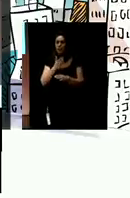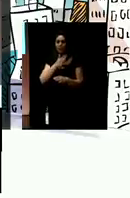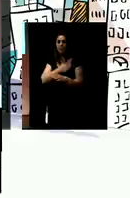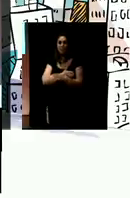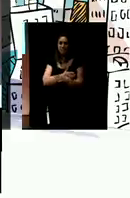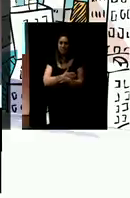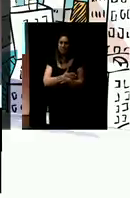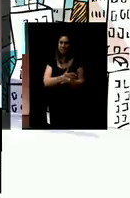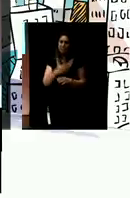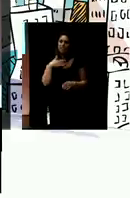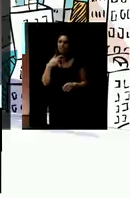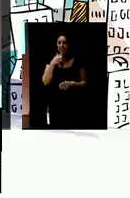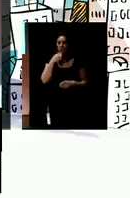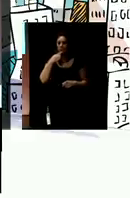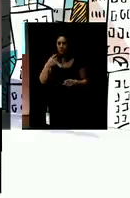The